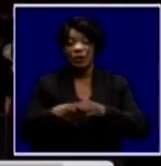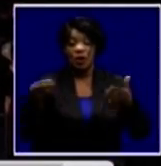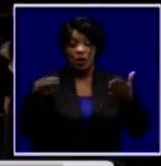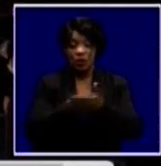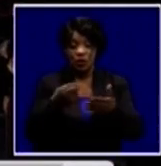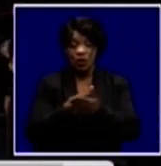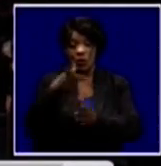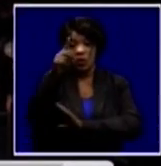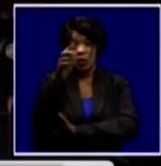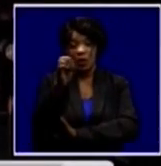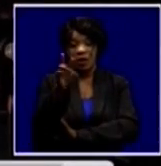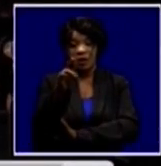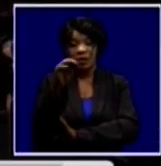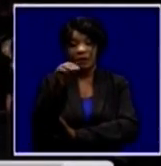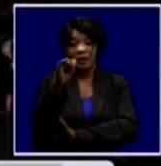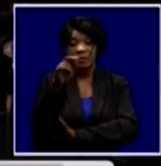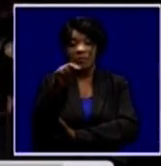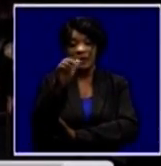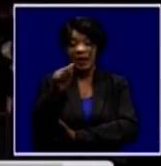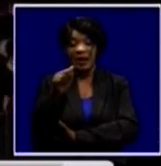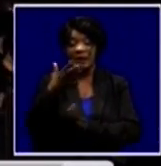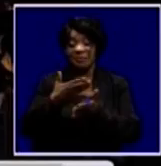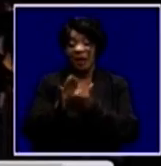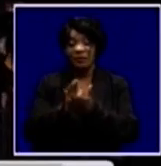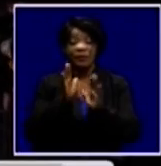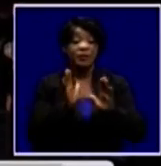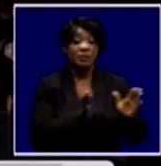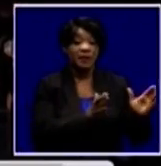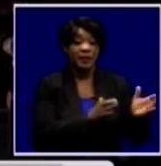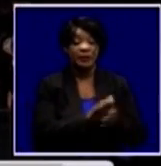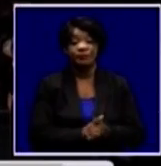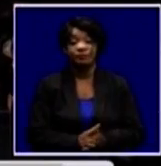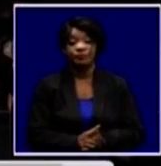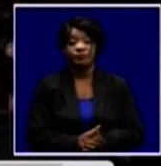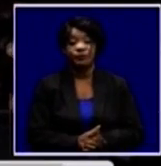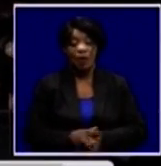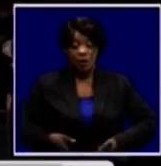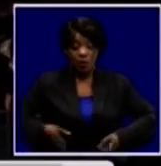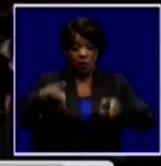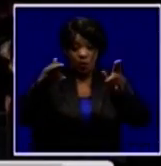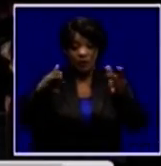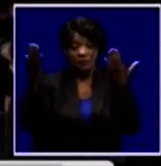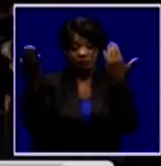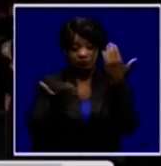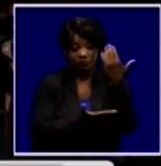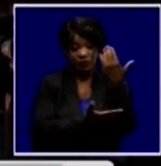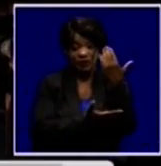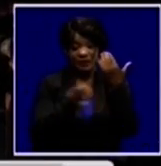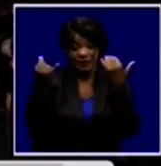terminal as part of the preparations. We are also introducing a road into the